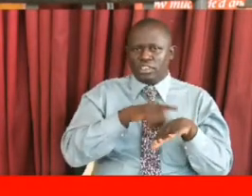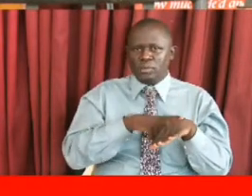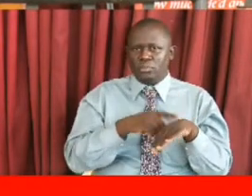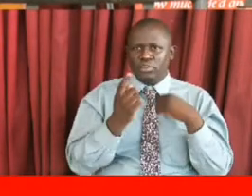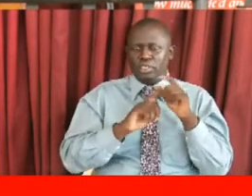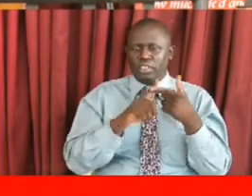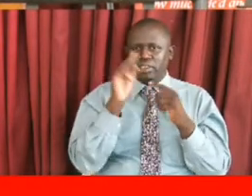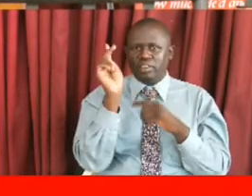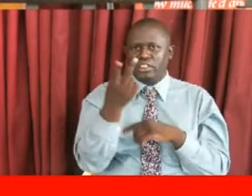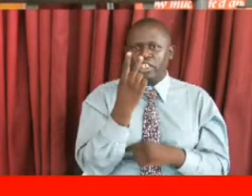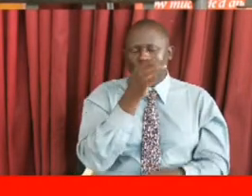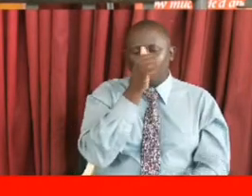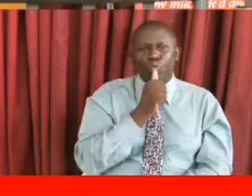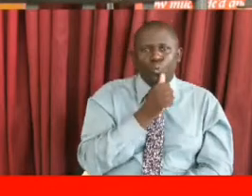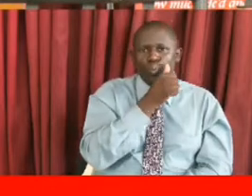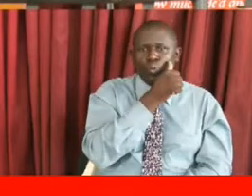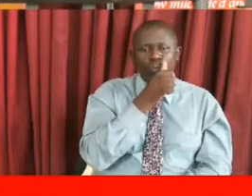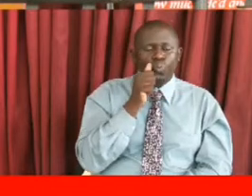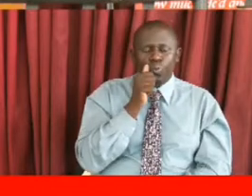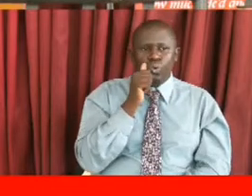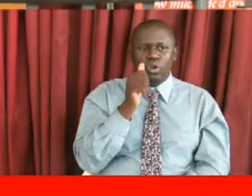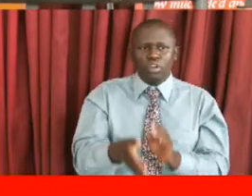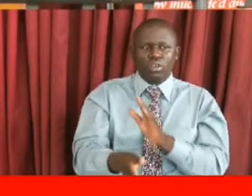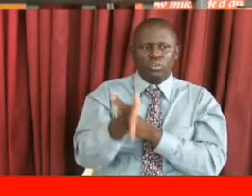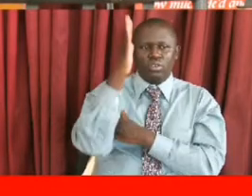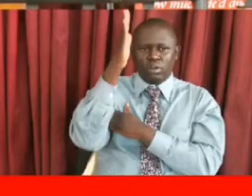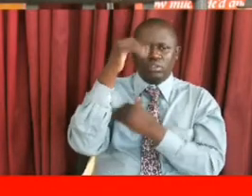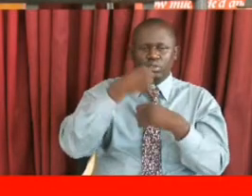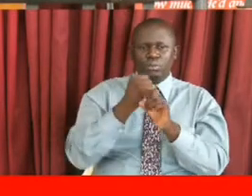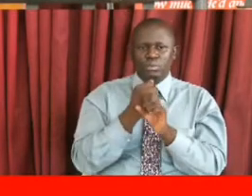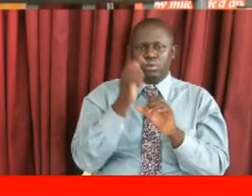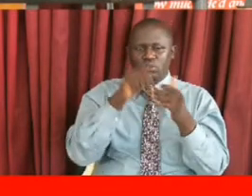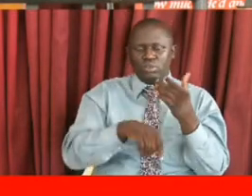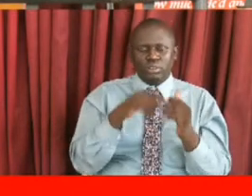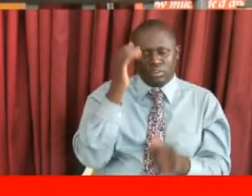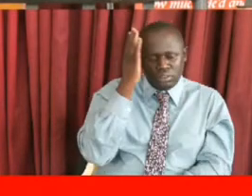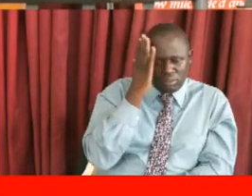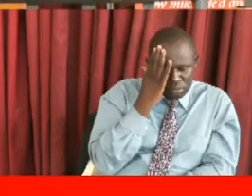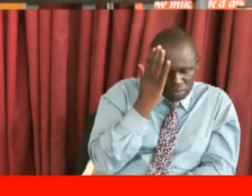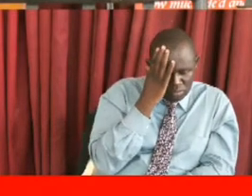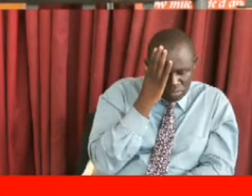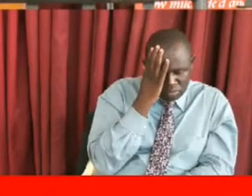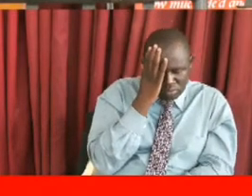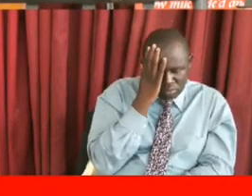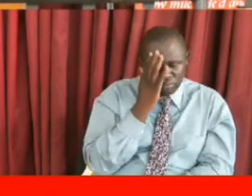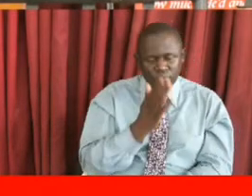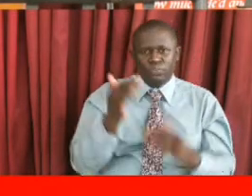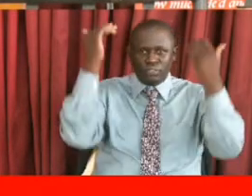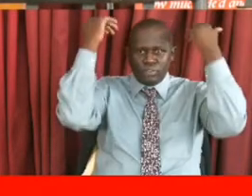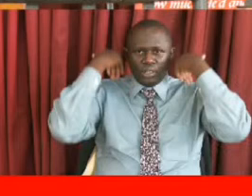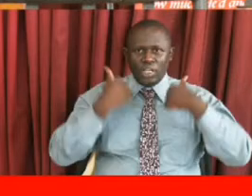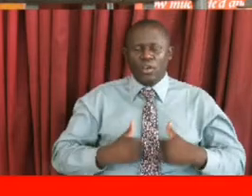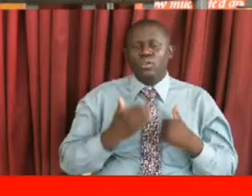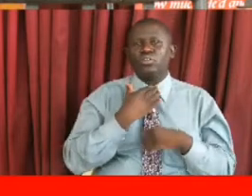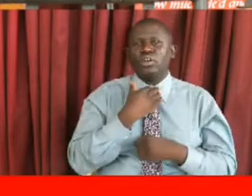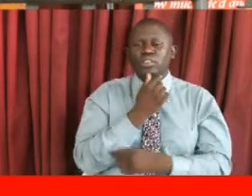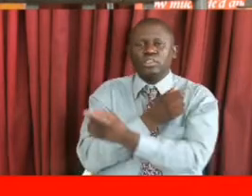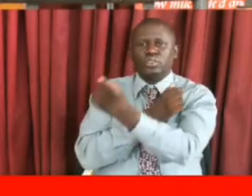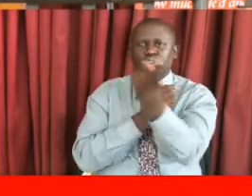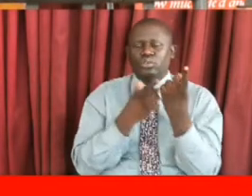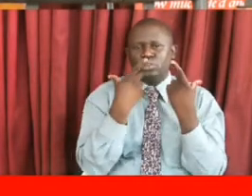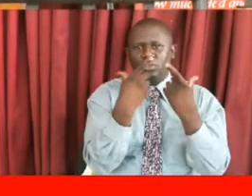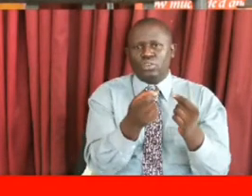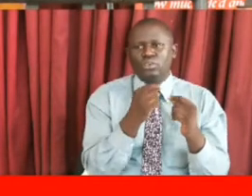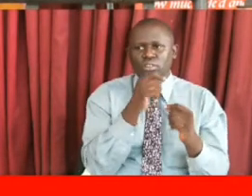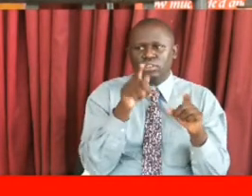last mysteries of God to be made known I would like to keep it to all winter and go through it yes